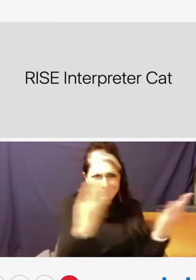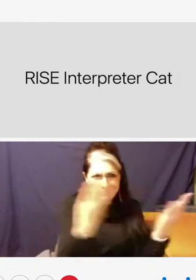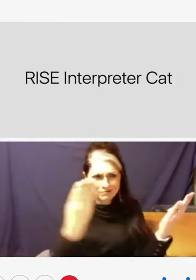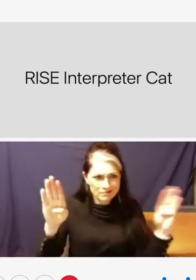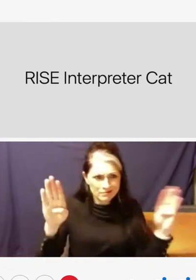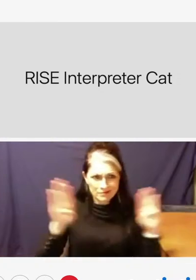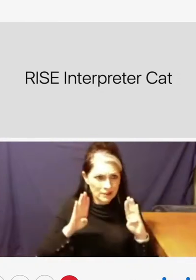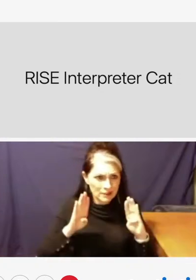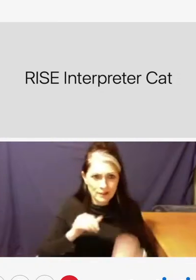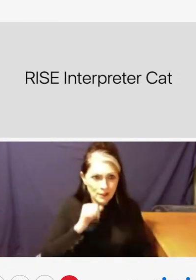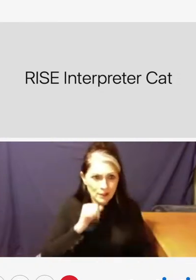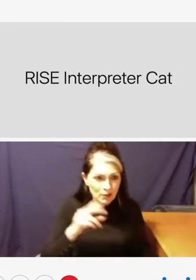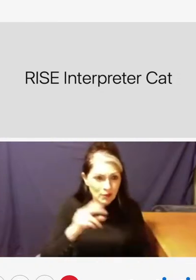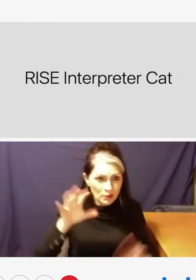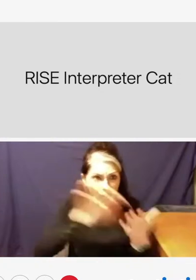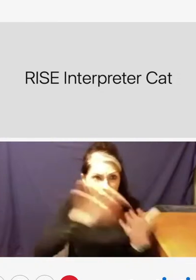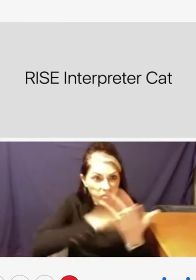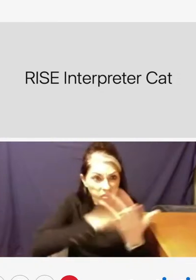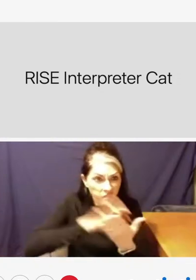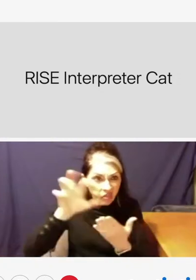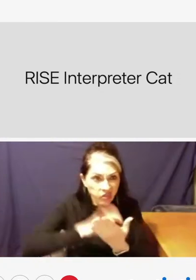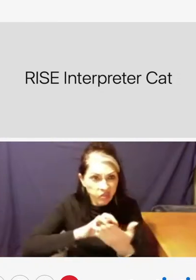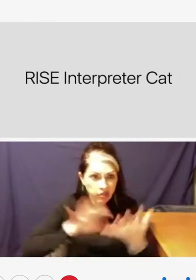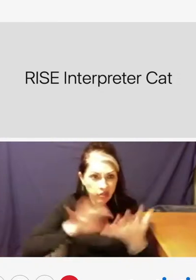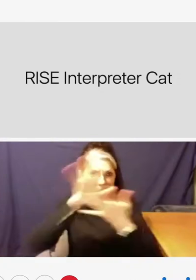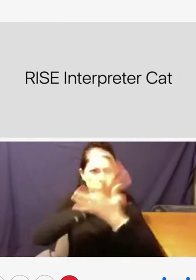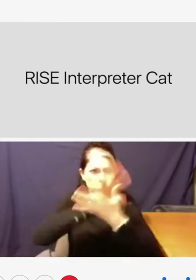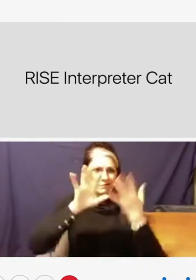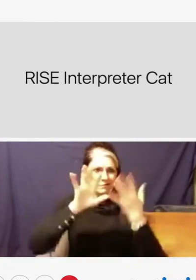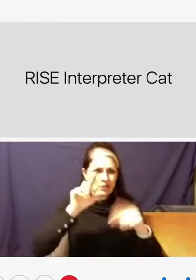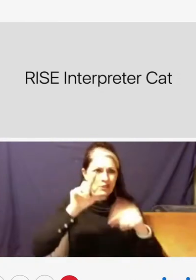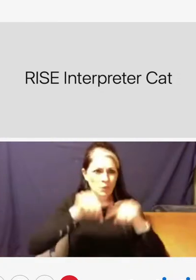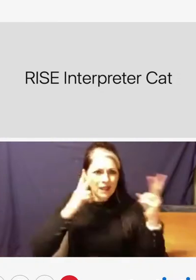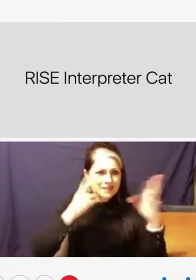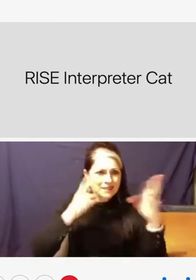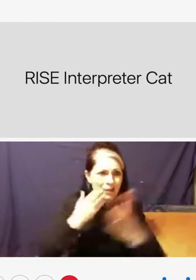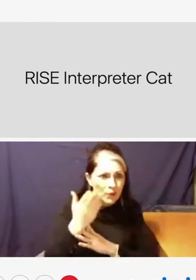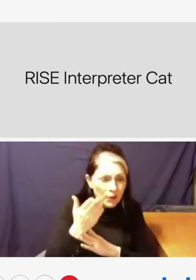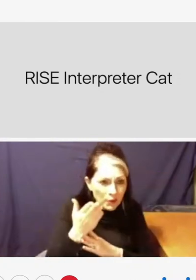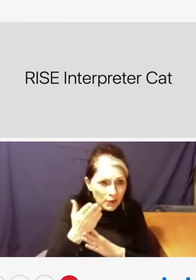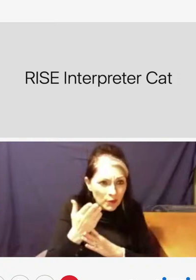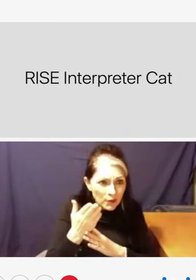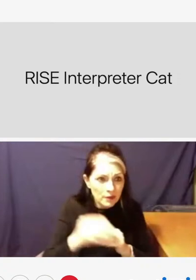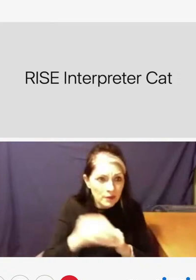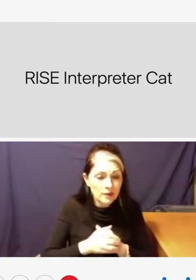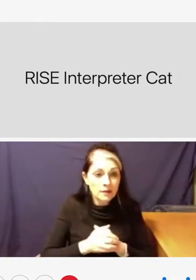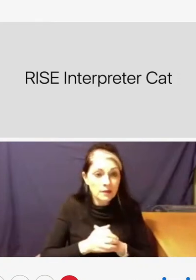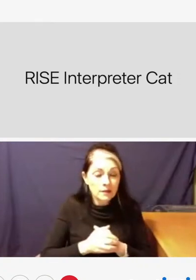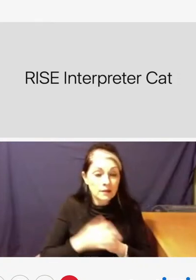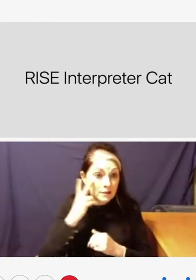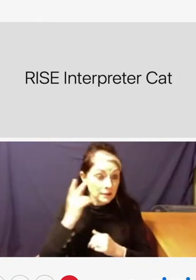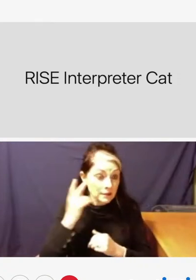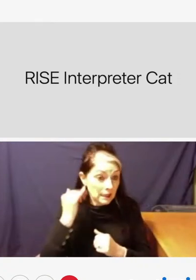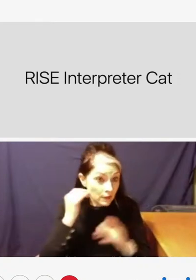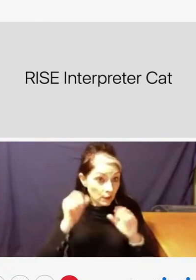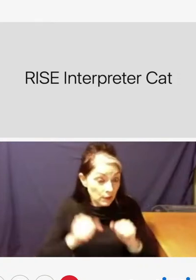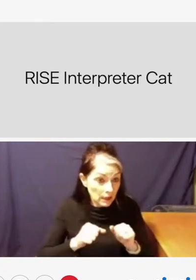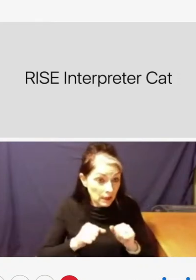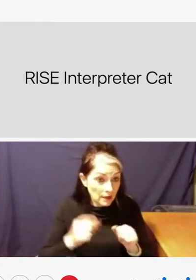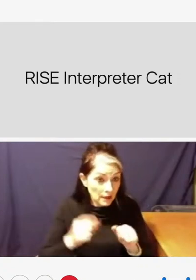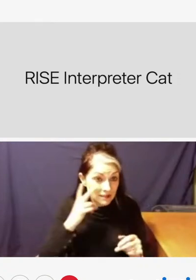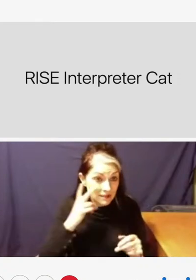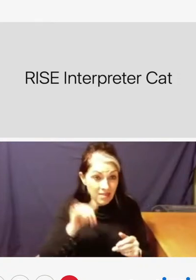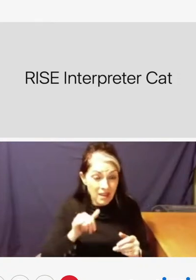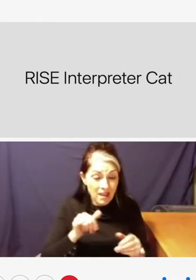and so um I would just like to see you can re revisit that re-evaluate the you know the